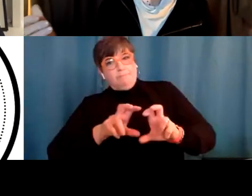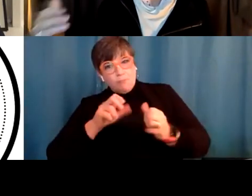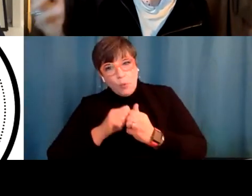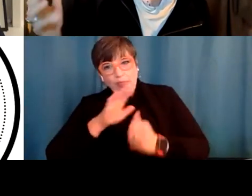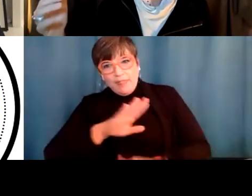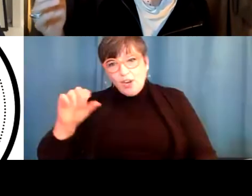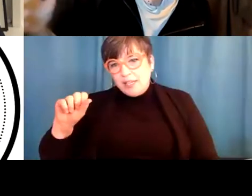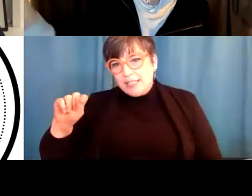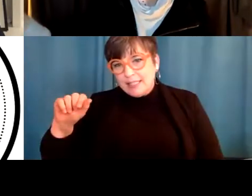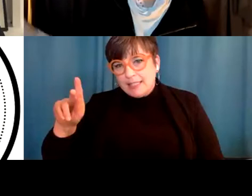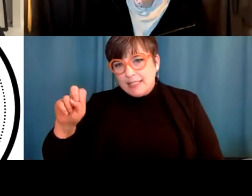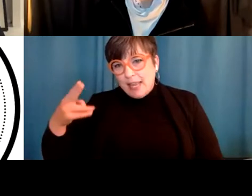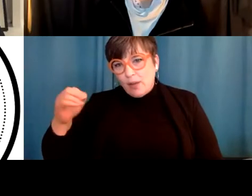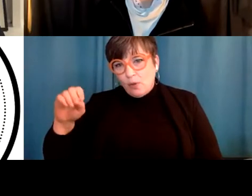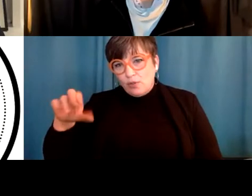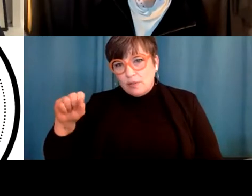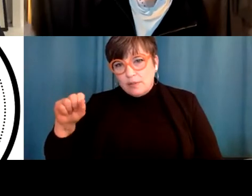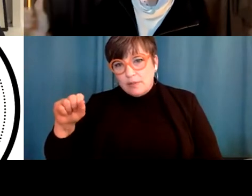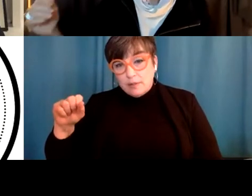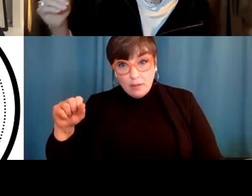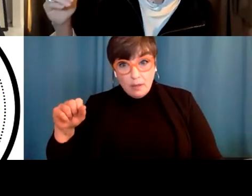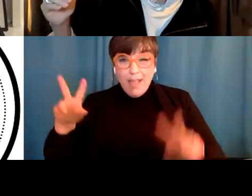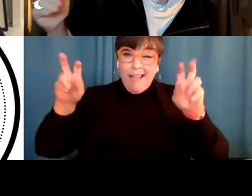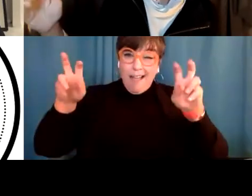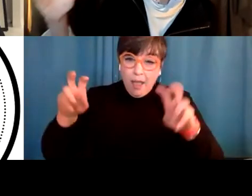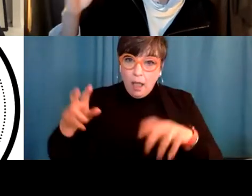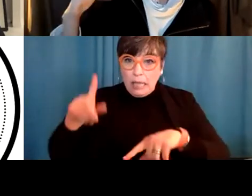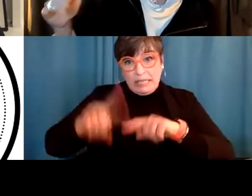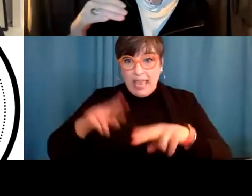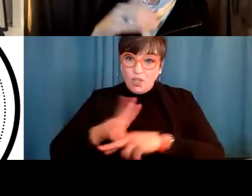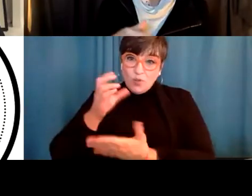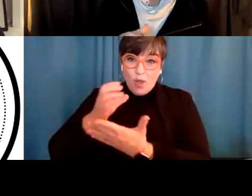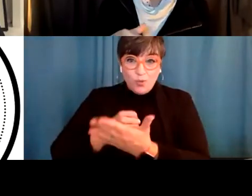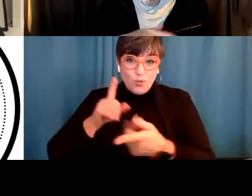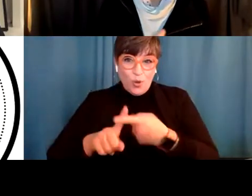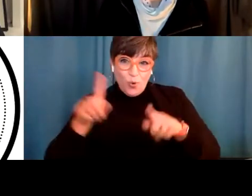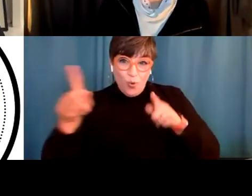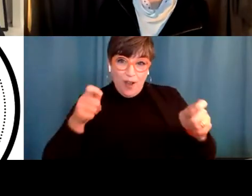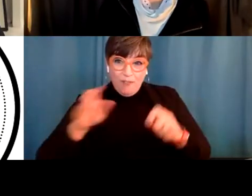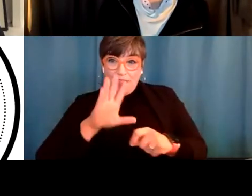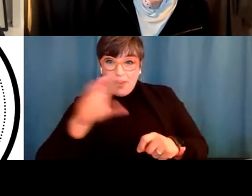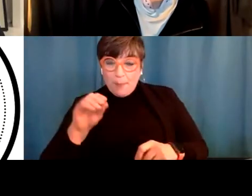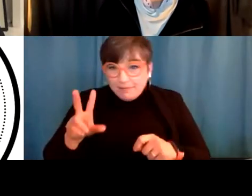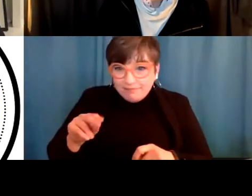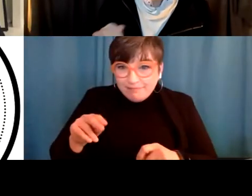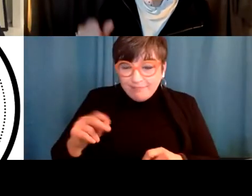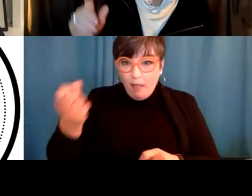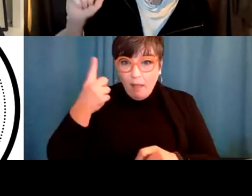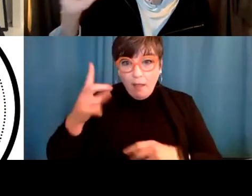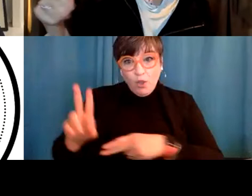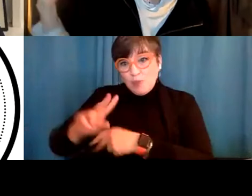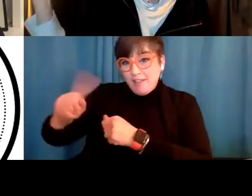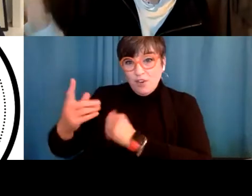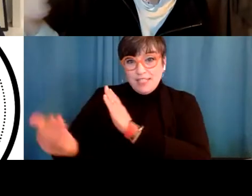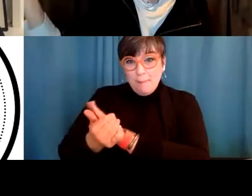are supposedly ungovernable under our constitution, but governing us in the name of the First Amendment,